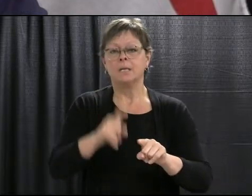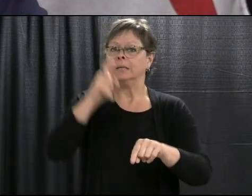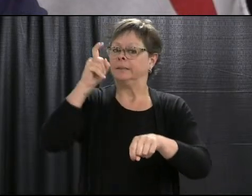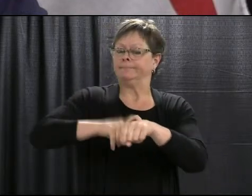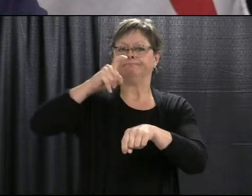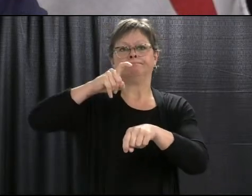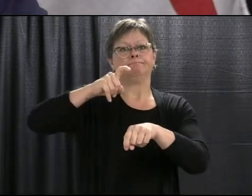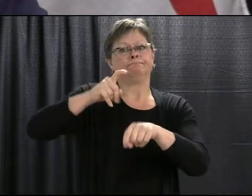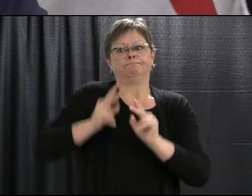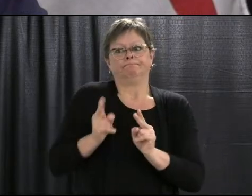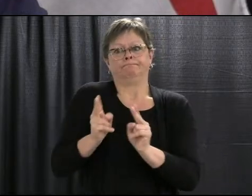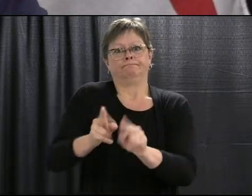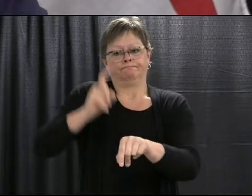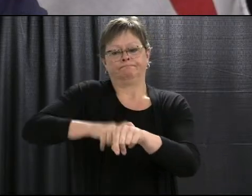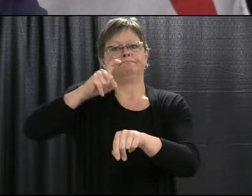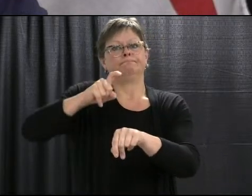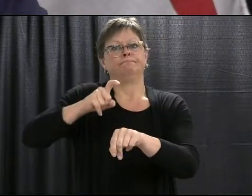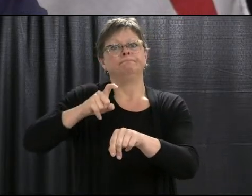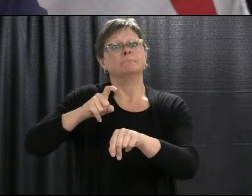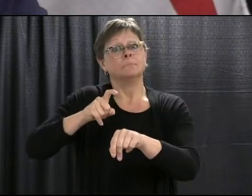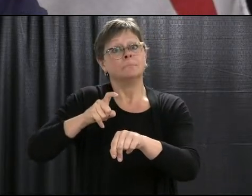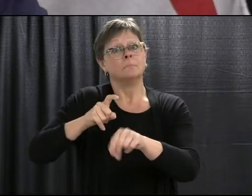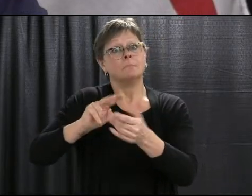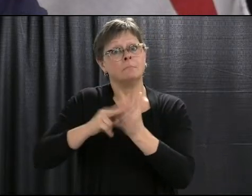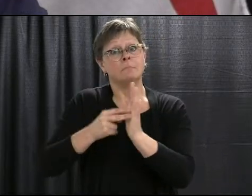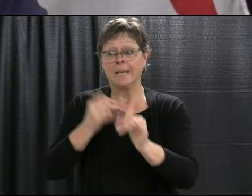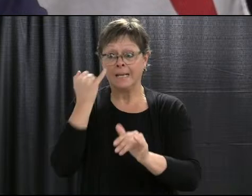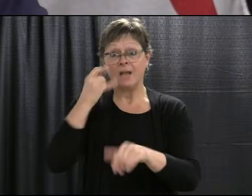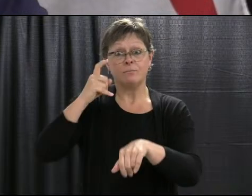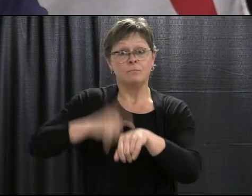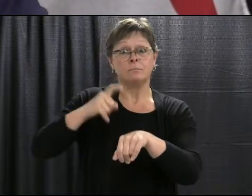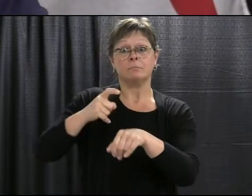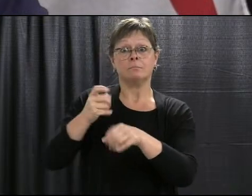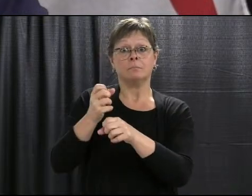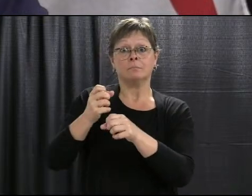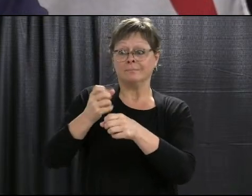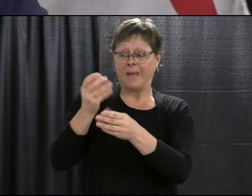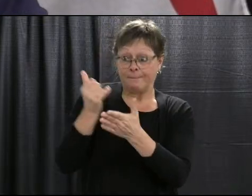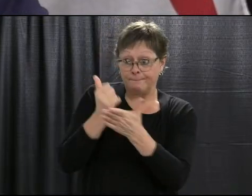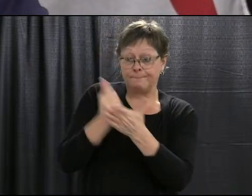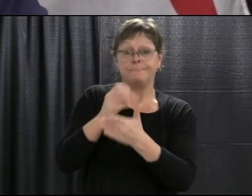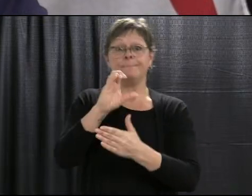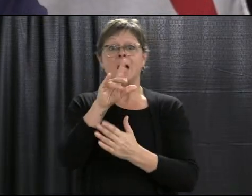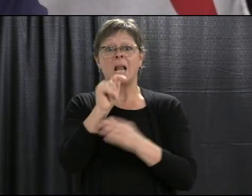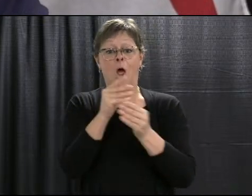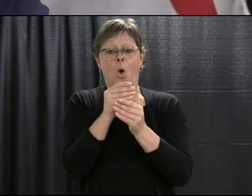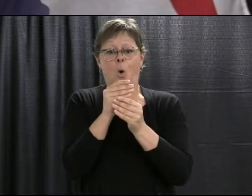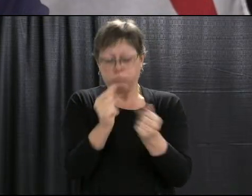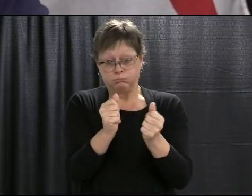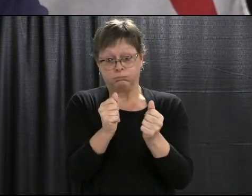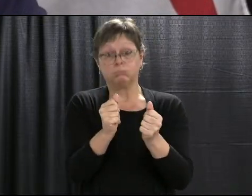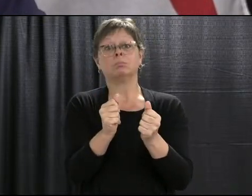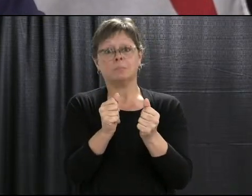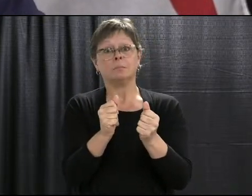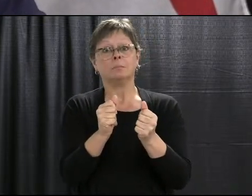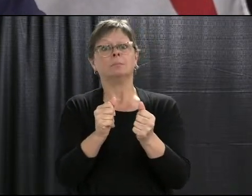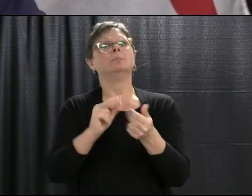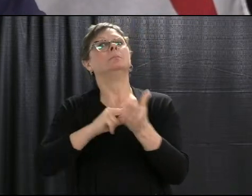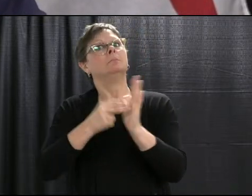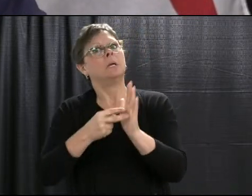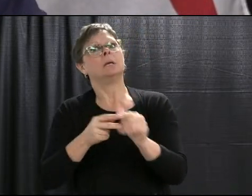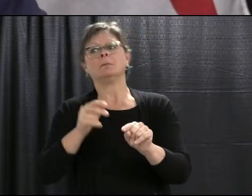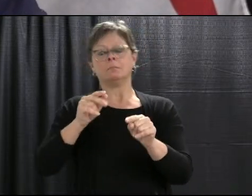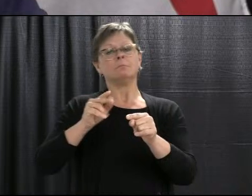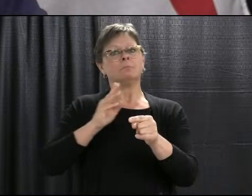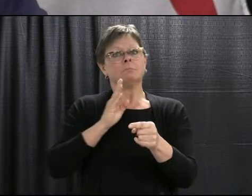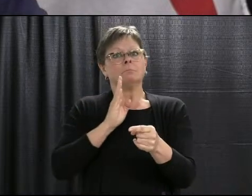gotten rid of, the more likely they are not to have residual dysfunction, be gorked, as we say